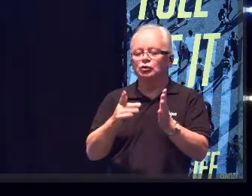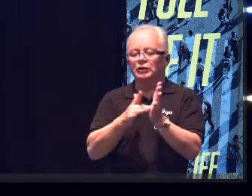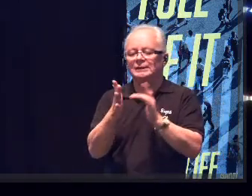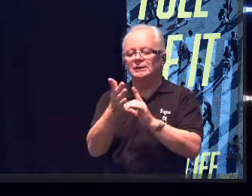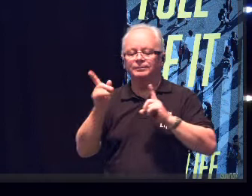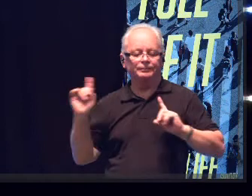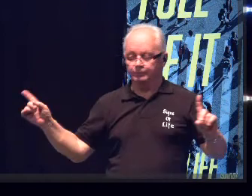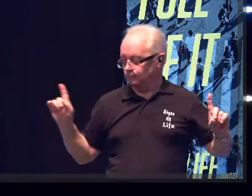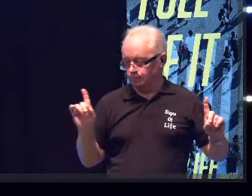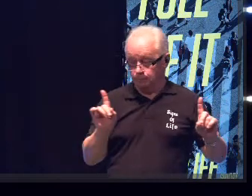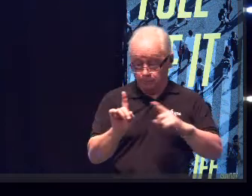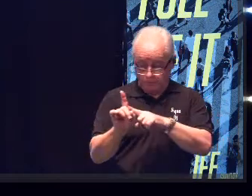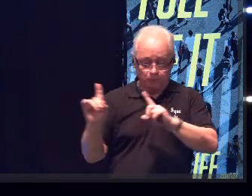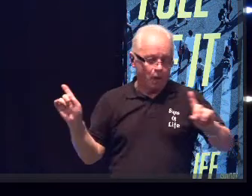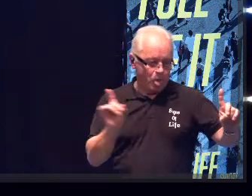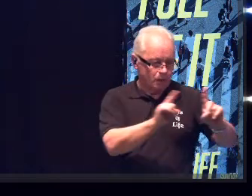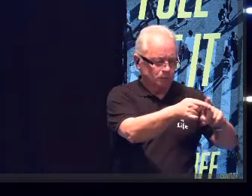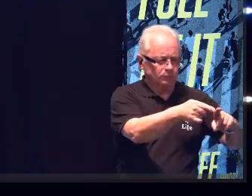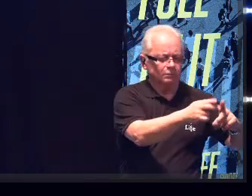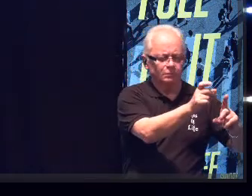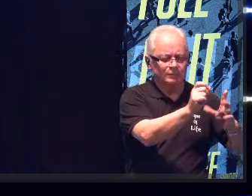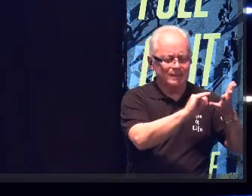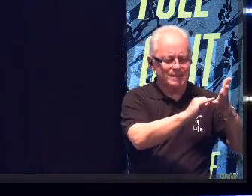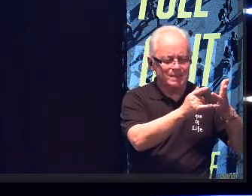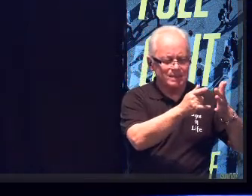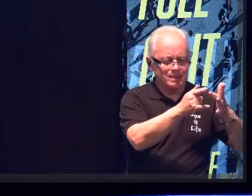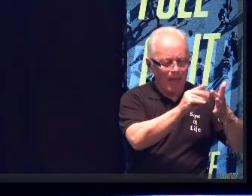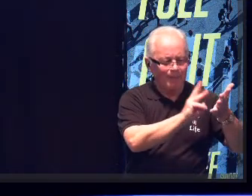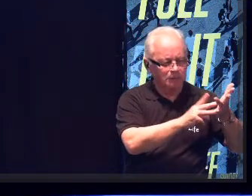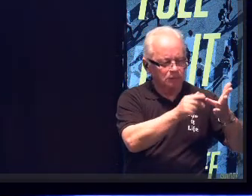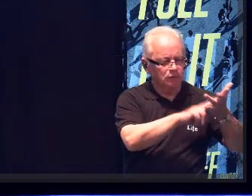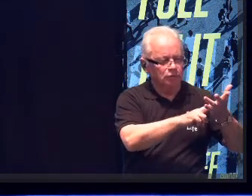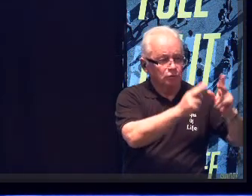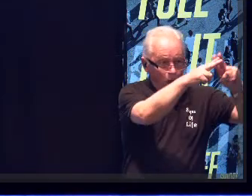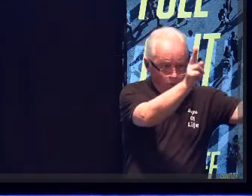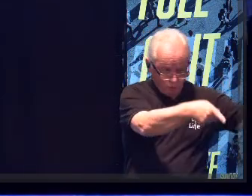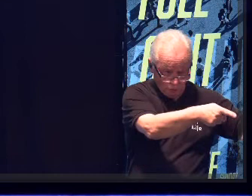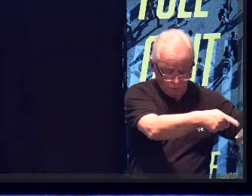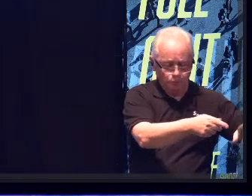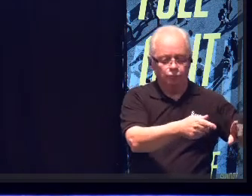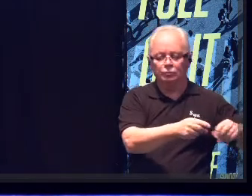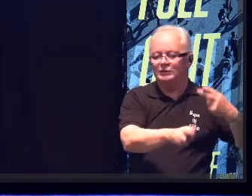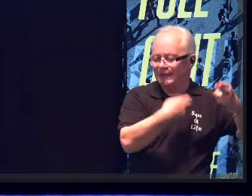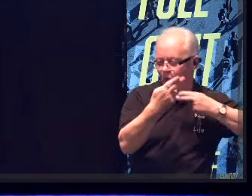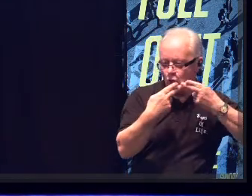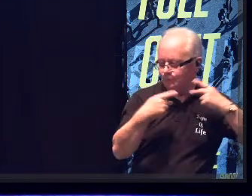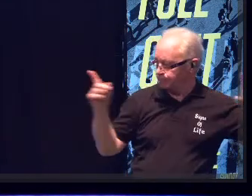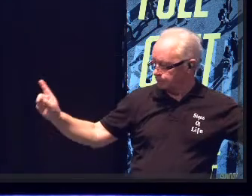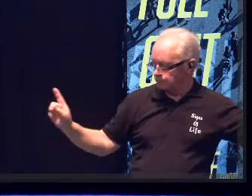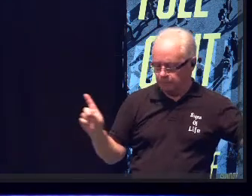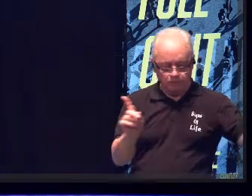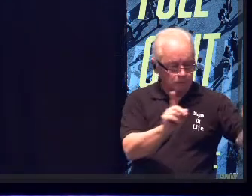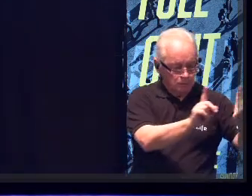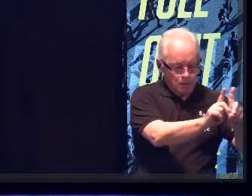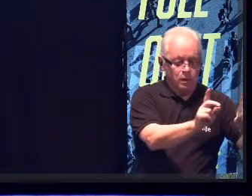house. He was a Pharisee. And while Jesus was eating, this woman came in and